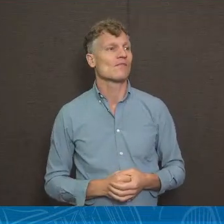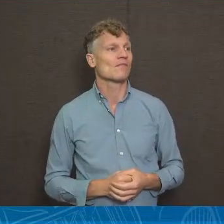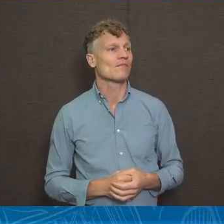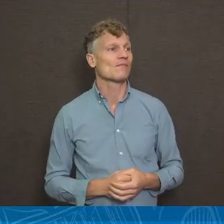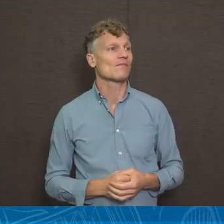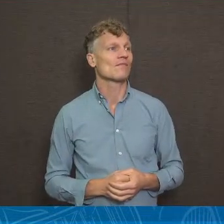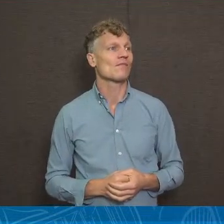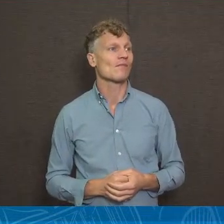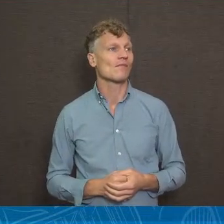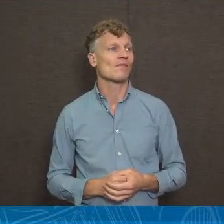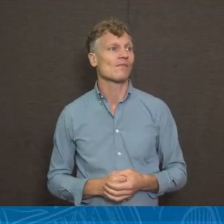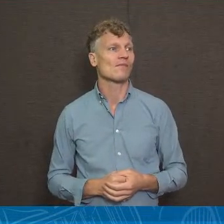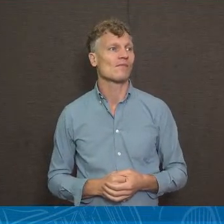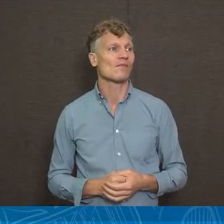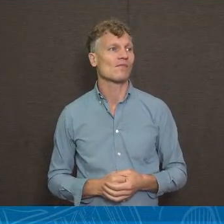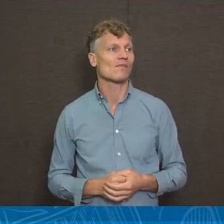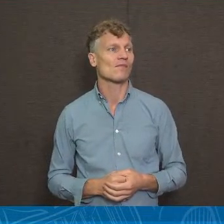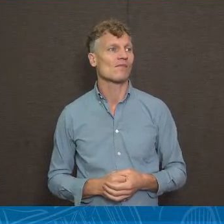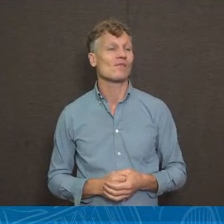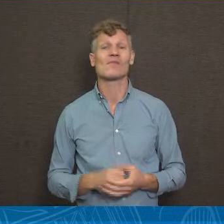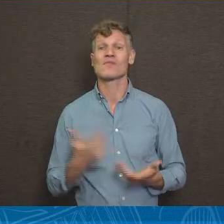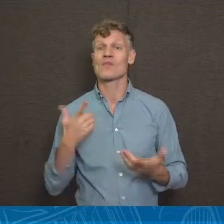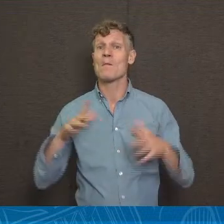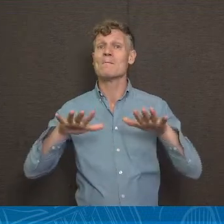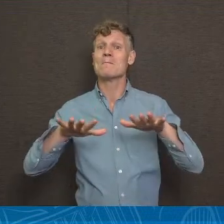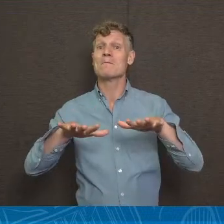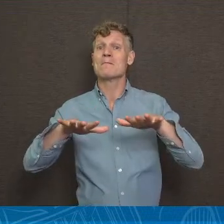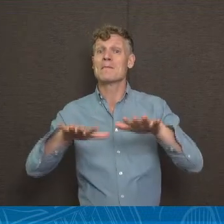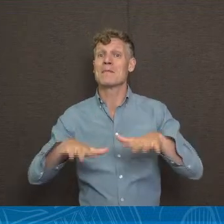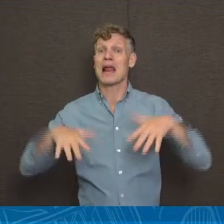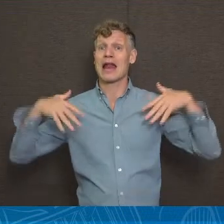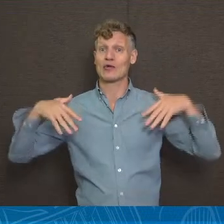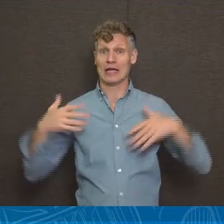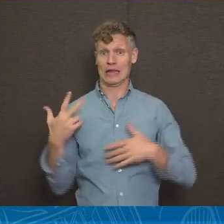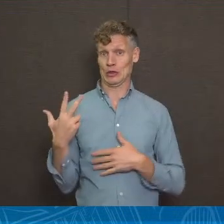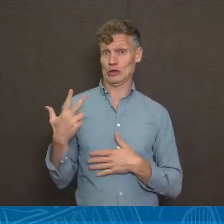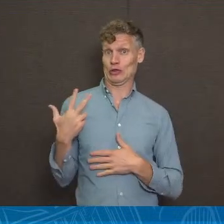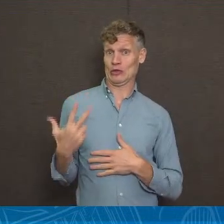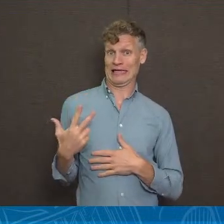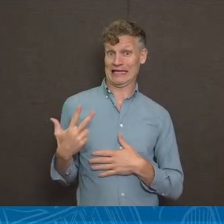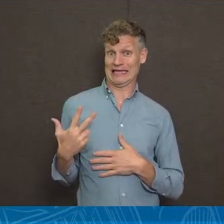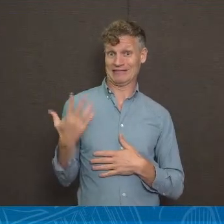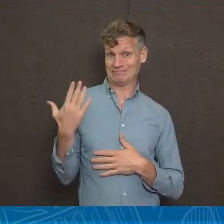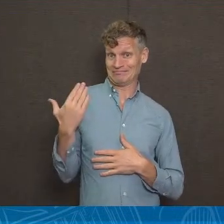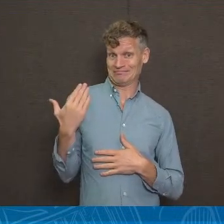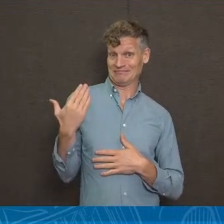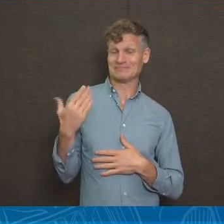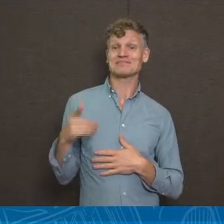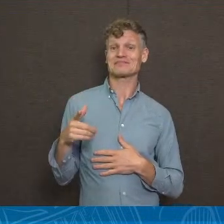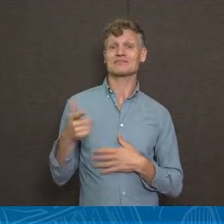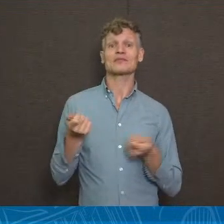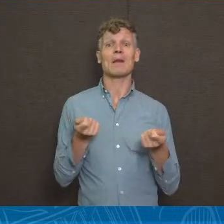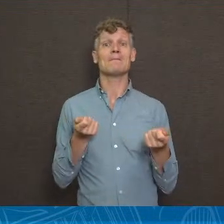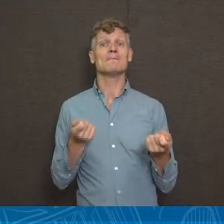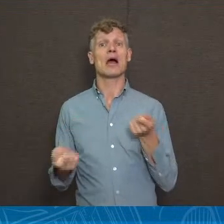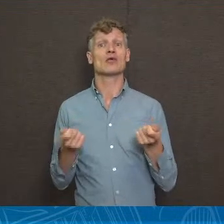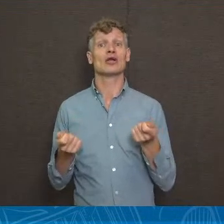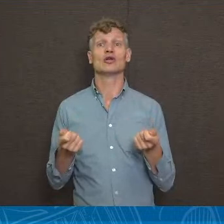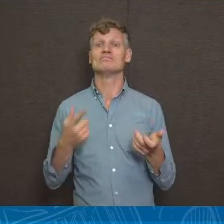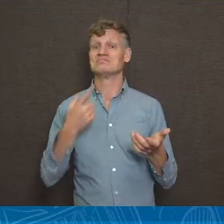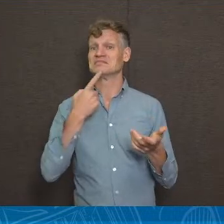imitate what happened in plenary 3, where the moderator said, this conference is about the surge to